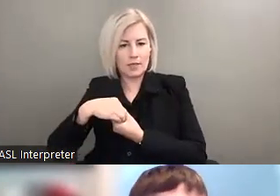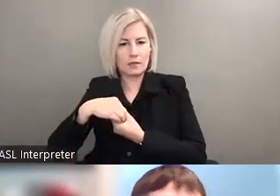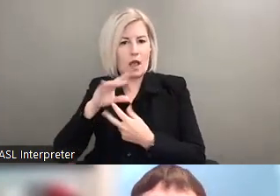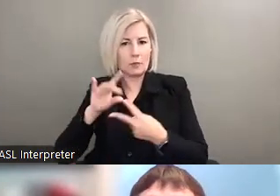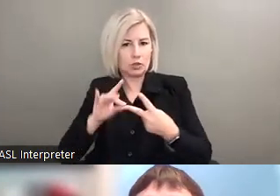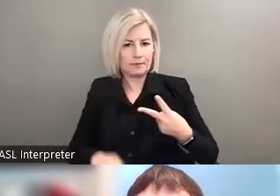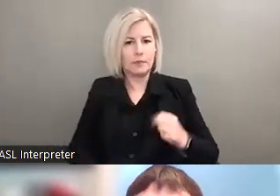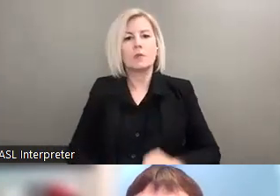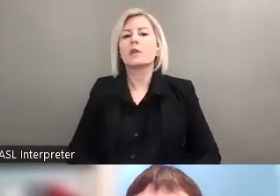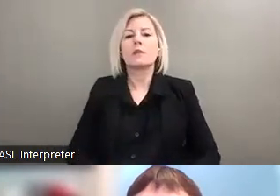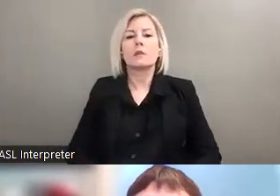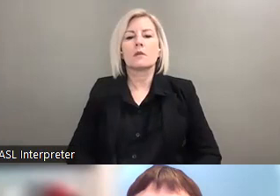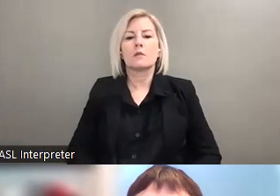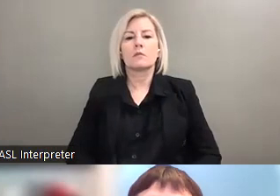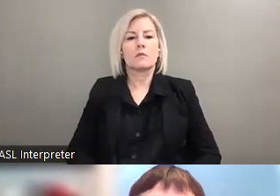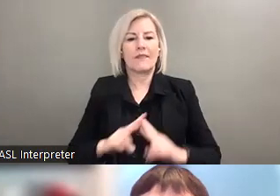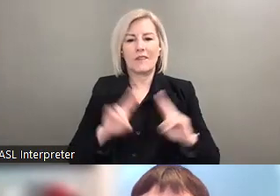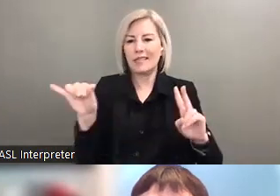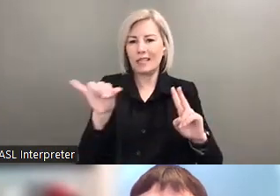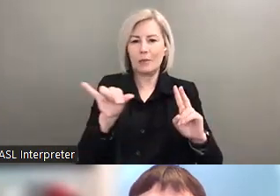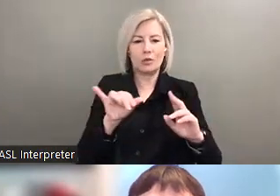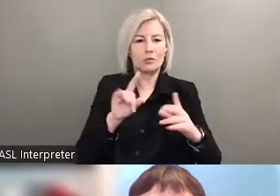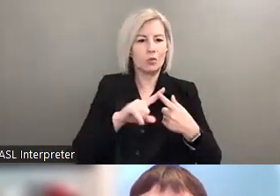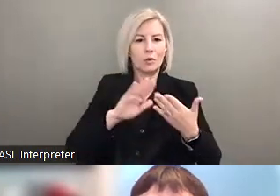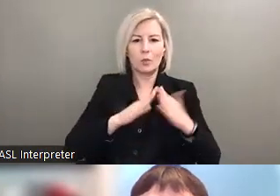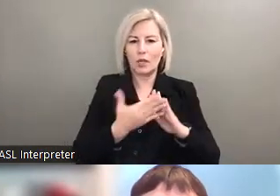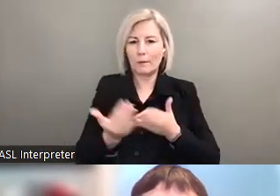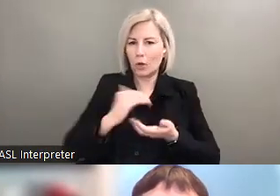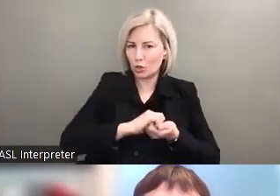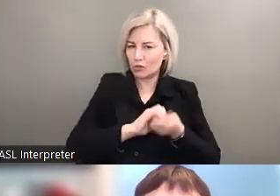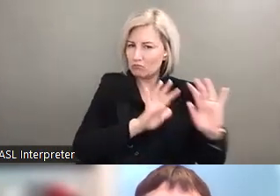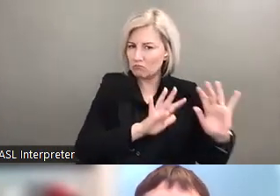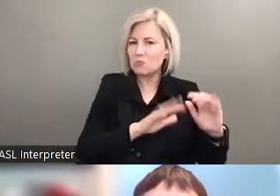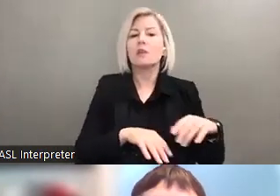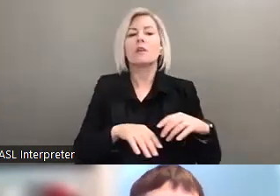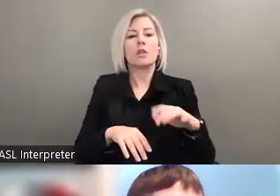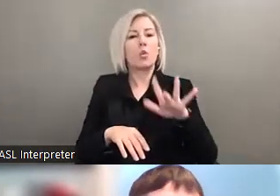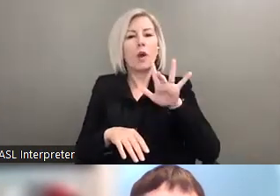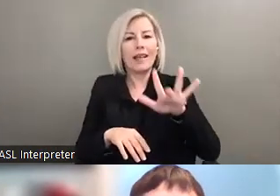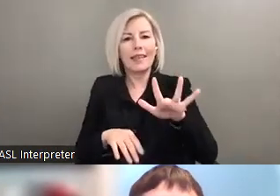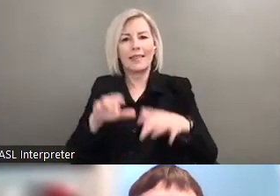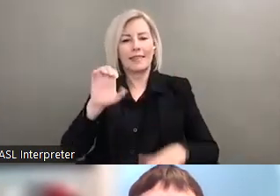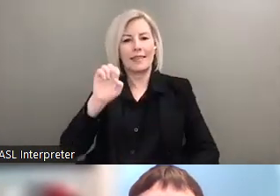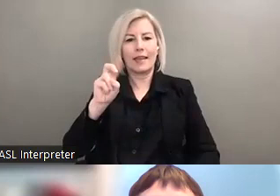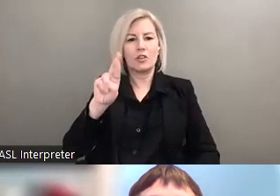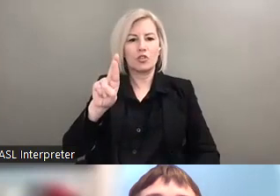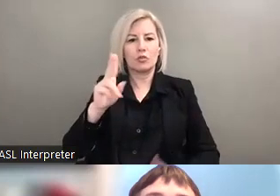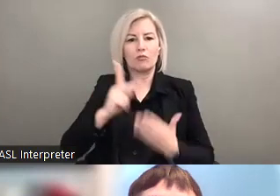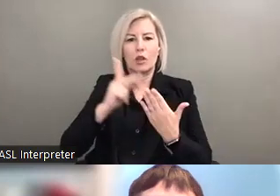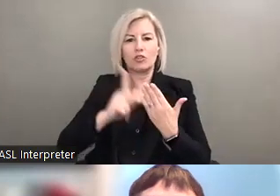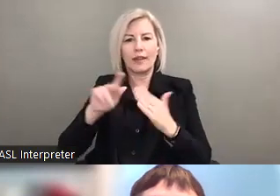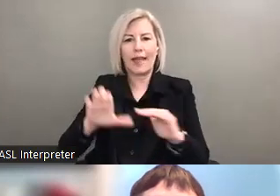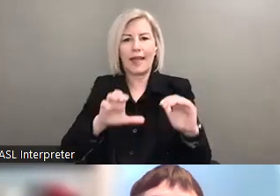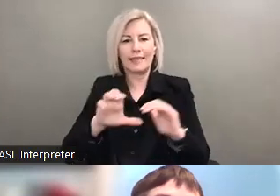here. Very similar to the Community Partners tab, you're going to click the Enter Project Activities. You'll